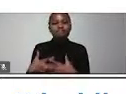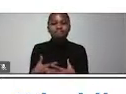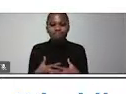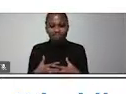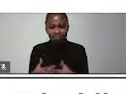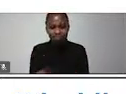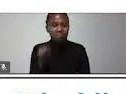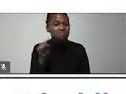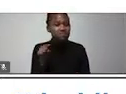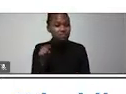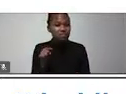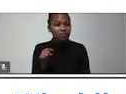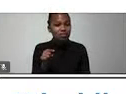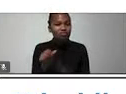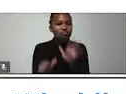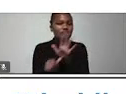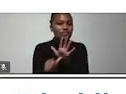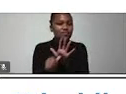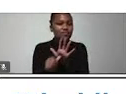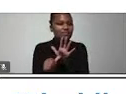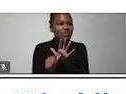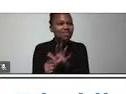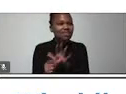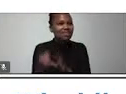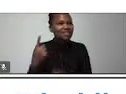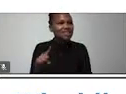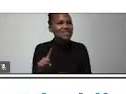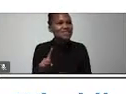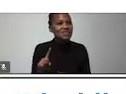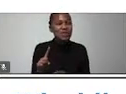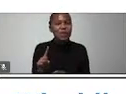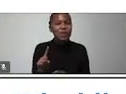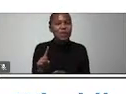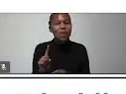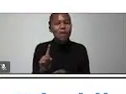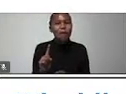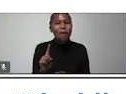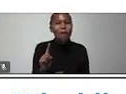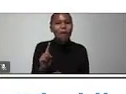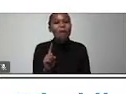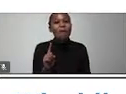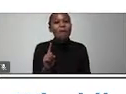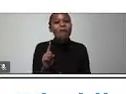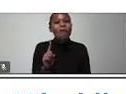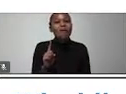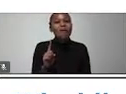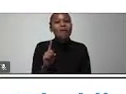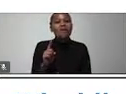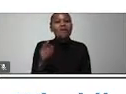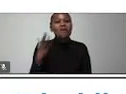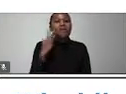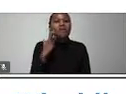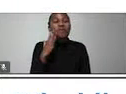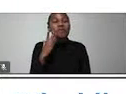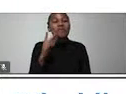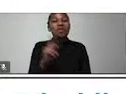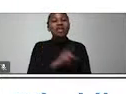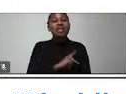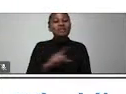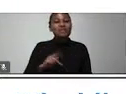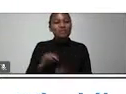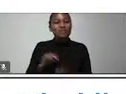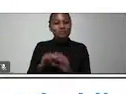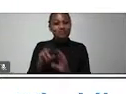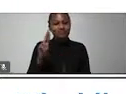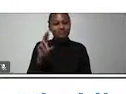know, important actually for lobbying and, you know, playing actually that advocacy, you know, when the Premier is actually in the US,